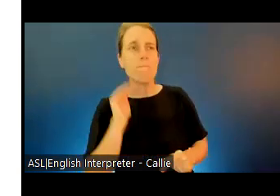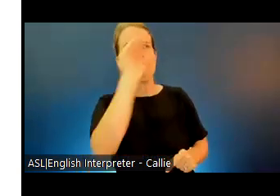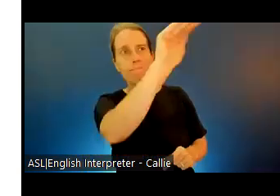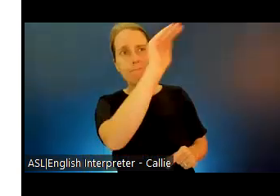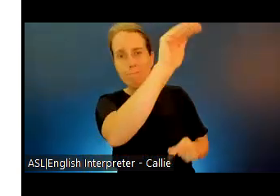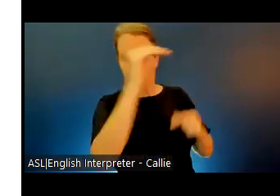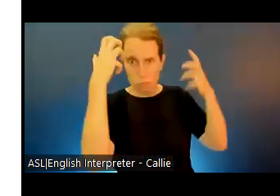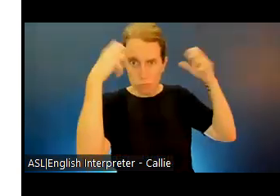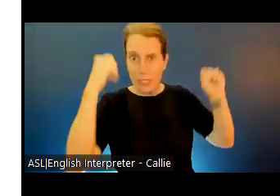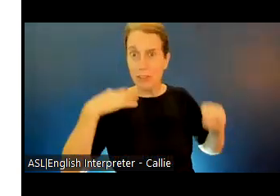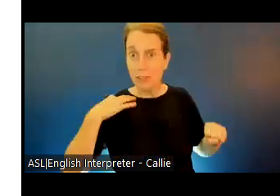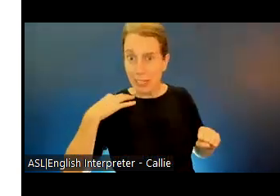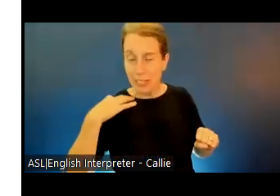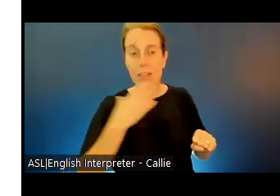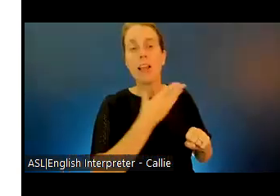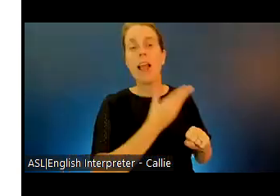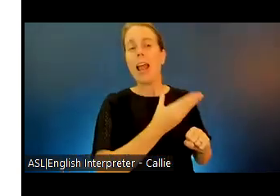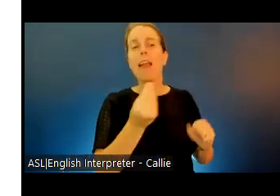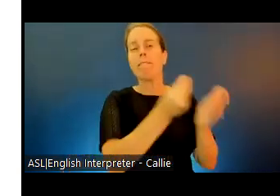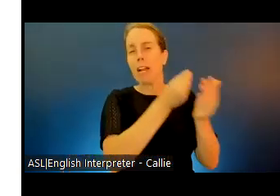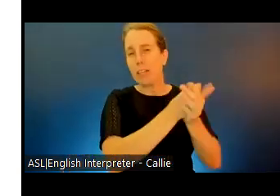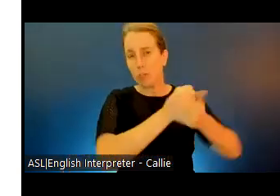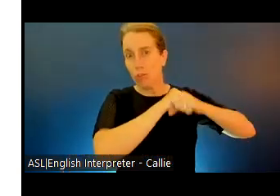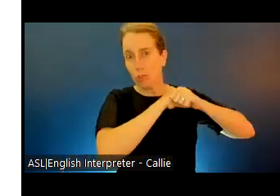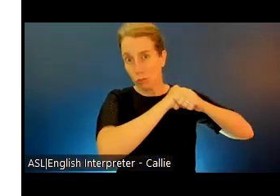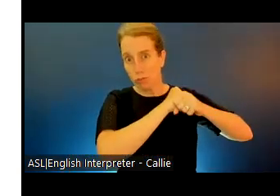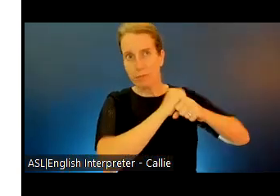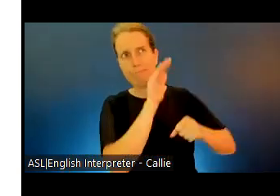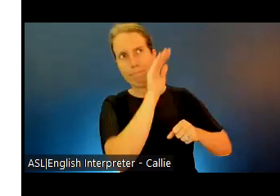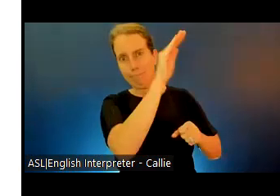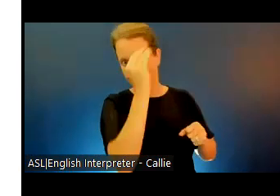with financial security. Next slide, please.